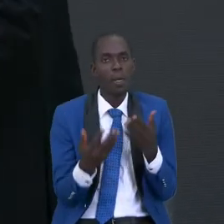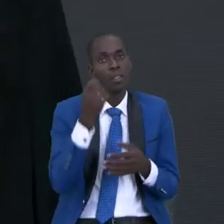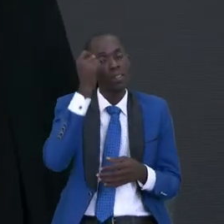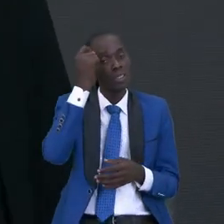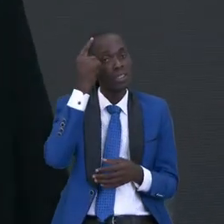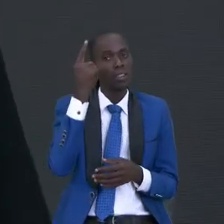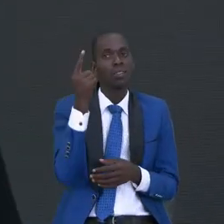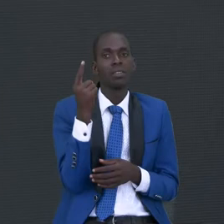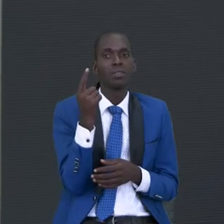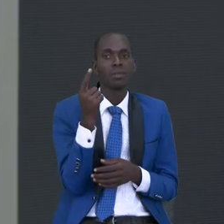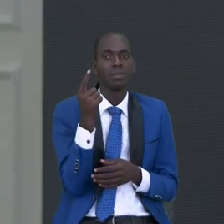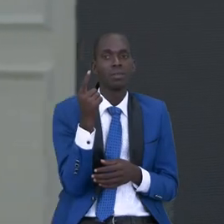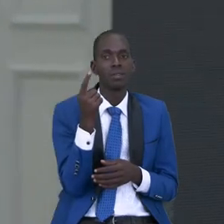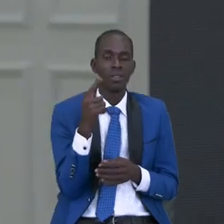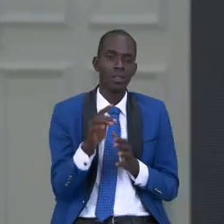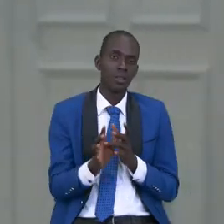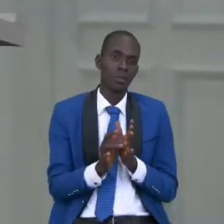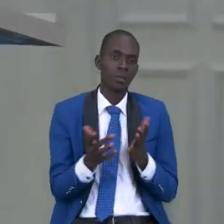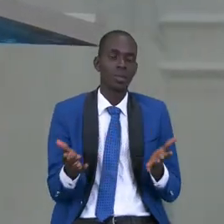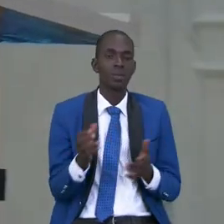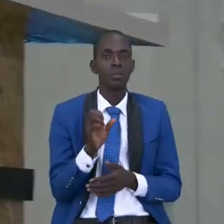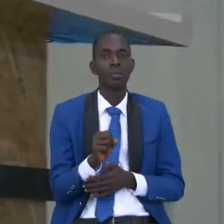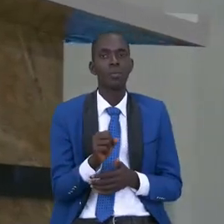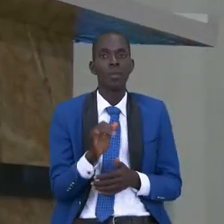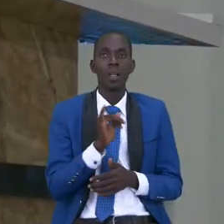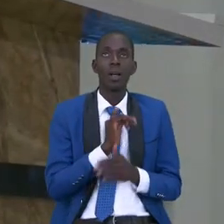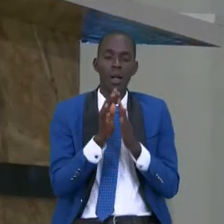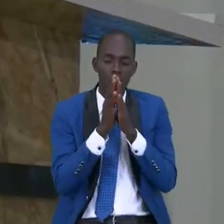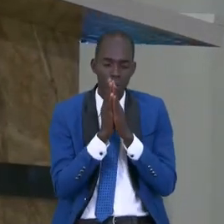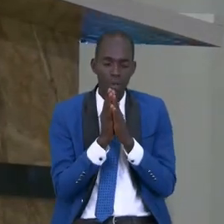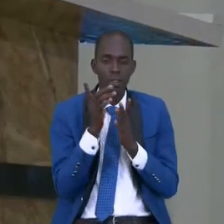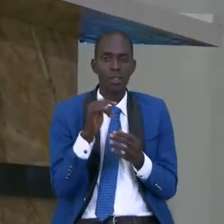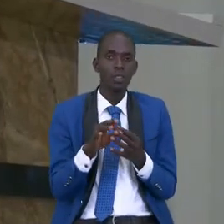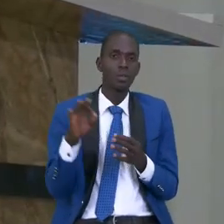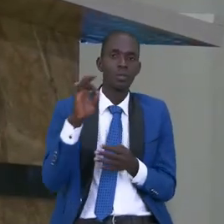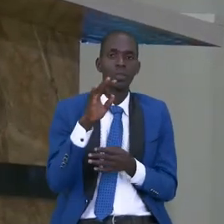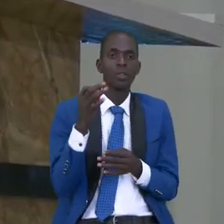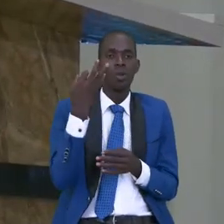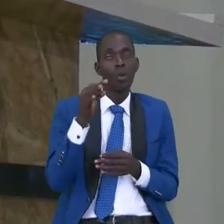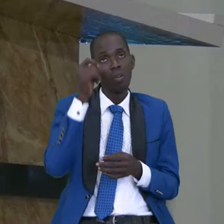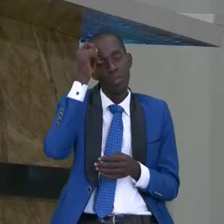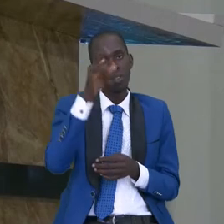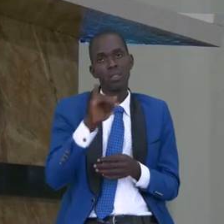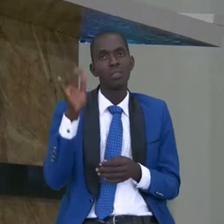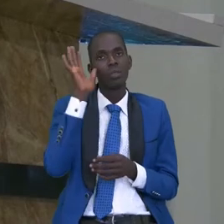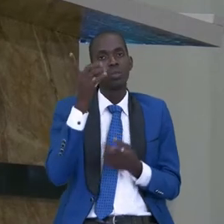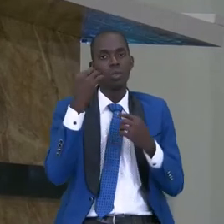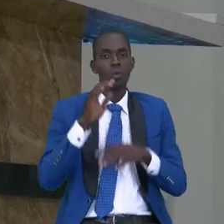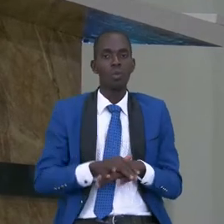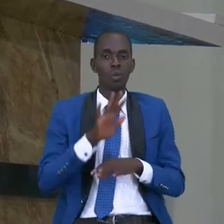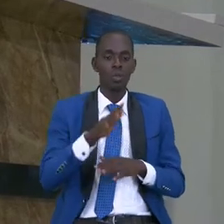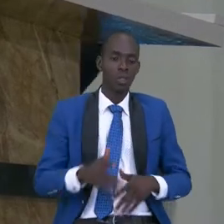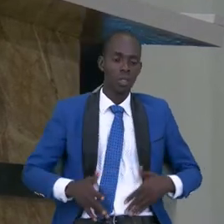understand the scriptures. I pray the spirit of understanding will come upon you